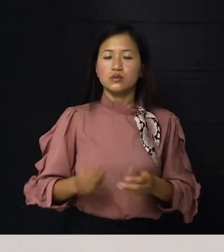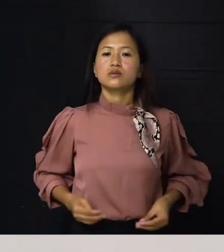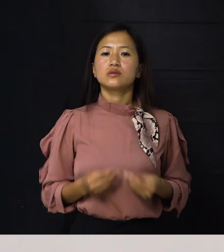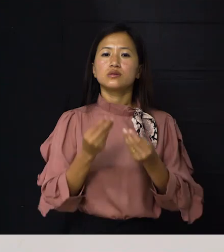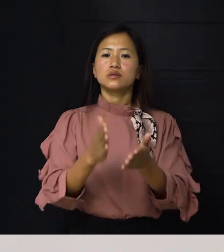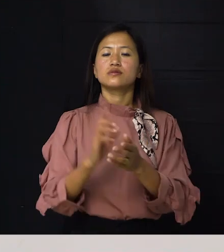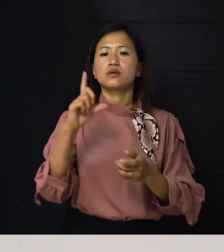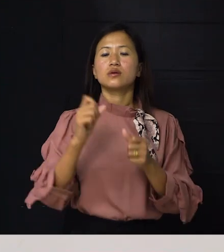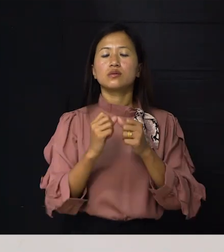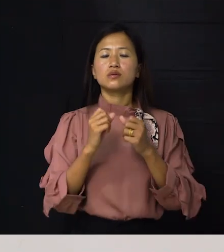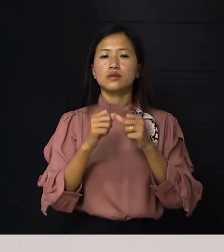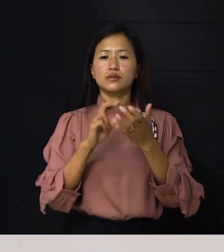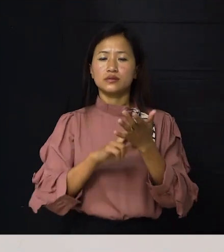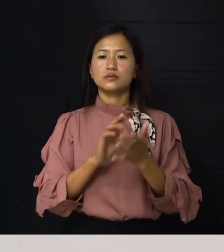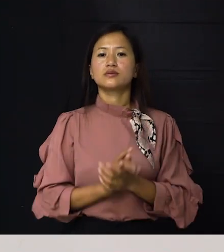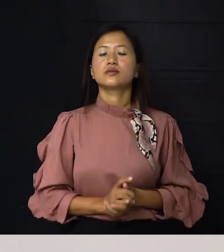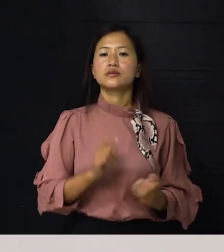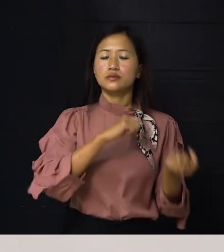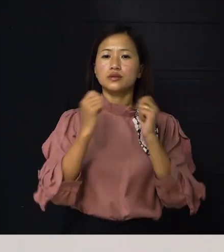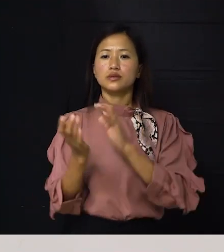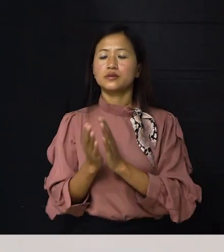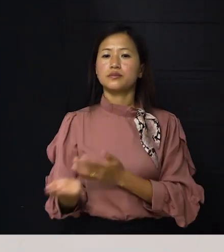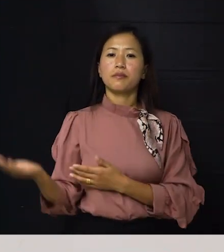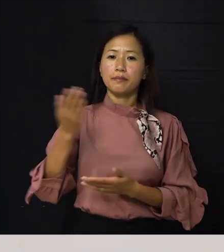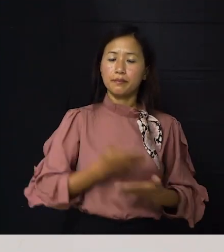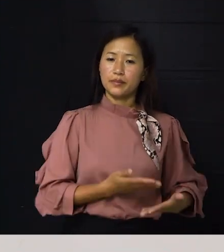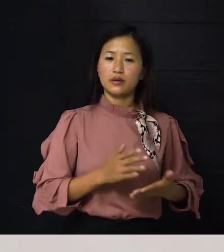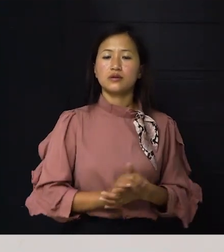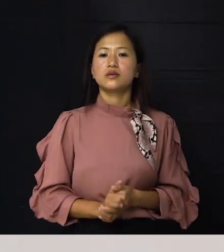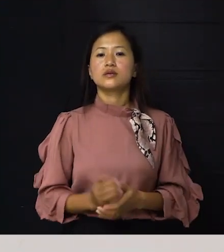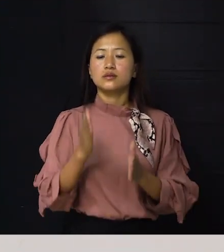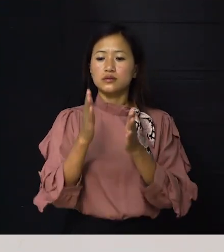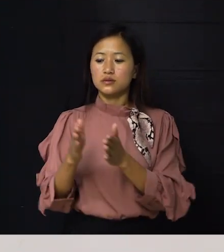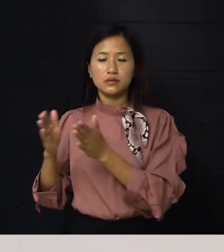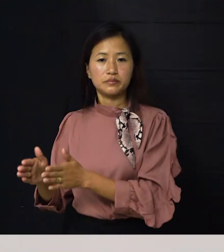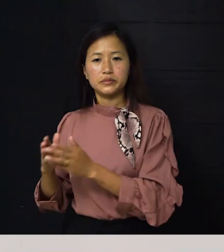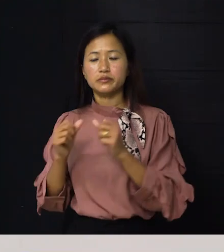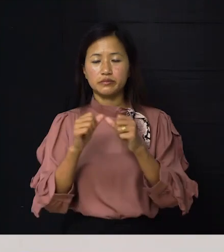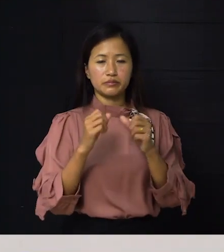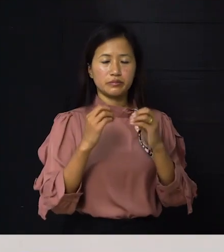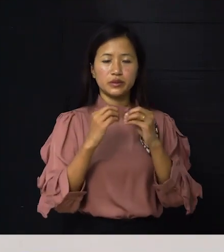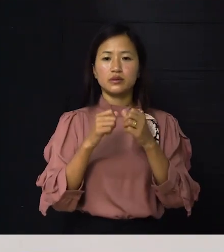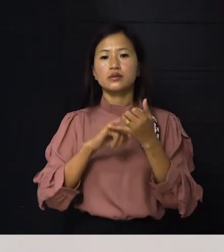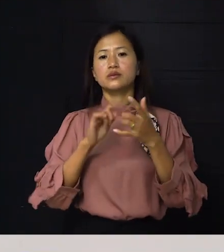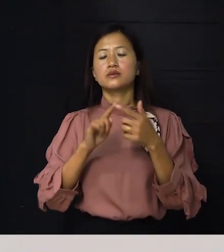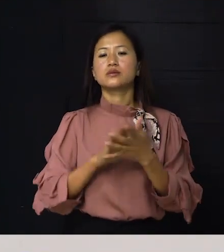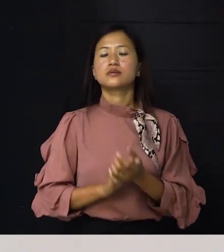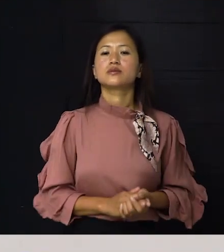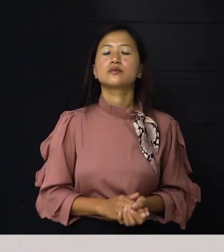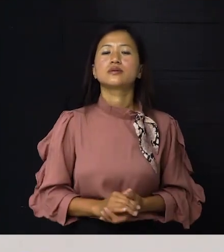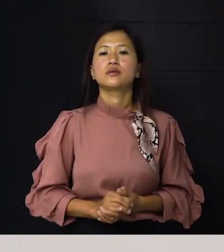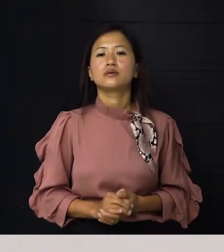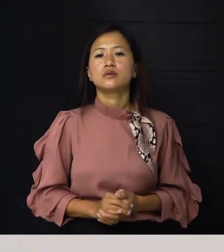them loans. And in return, these people pay him back in installment basis. All right. So that was Takavi loans. All